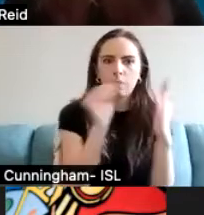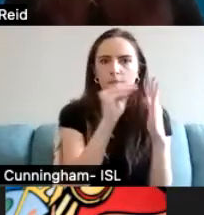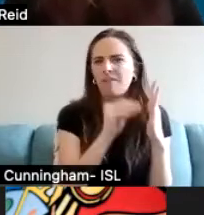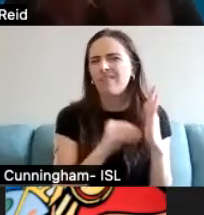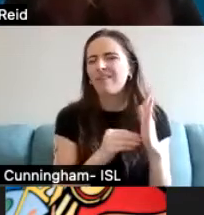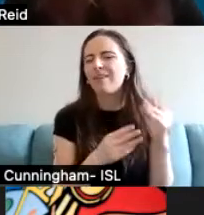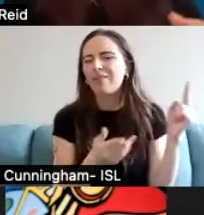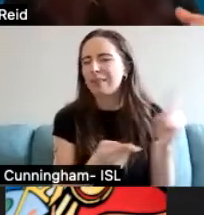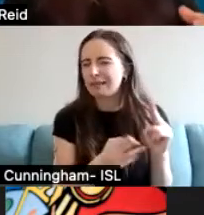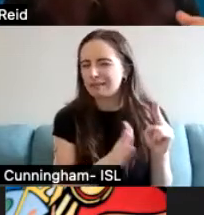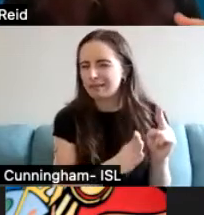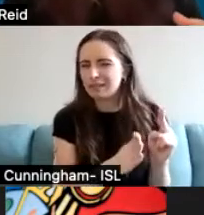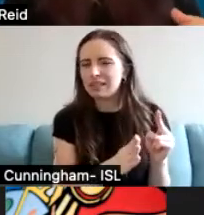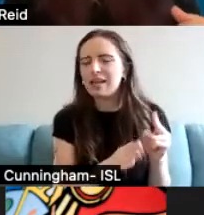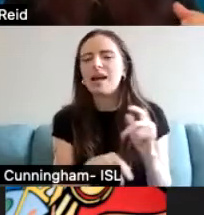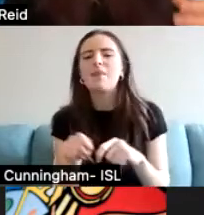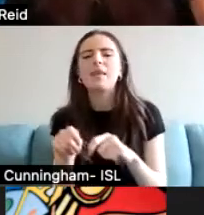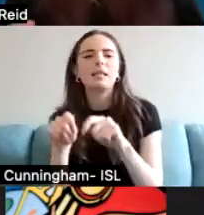post, because